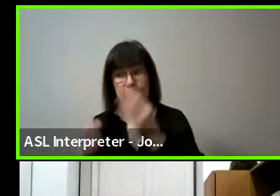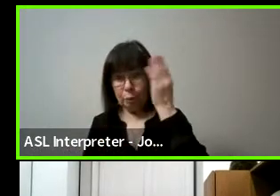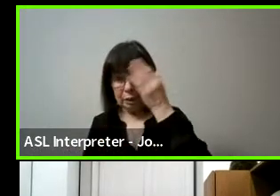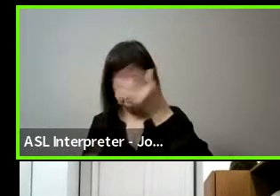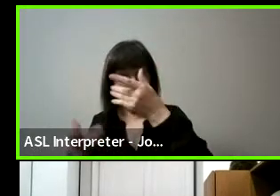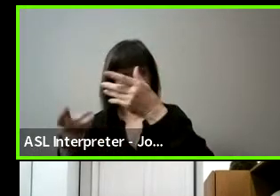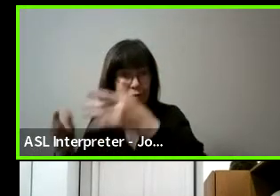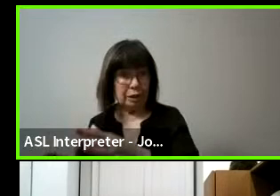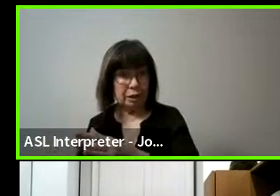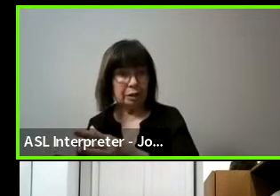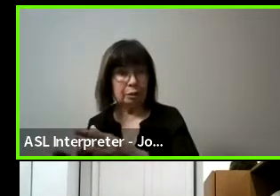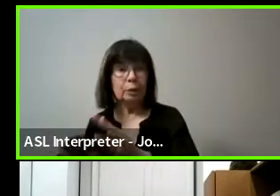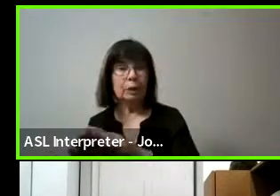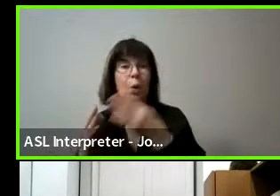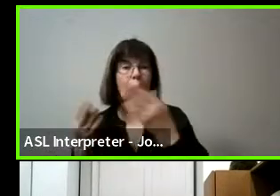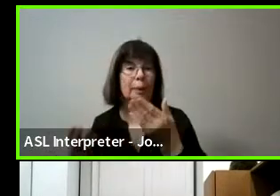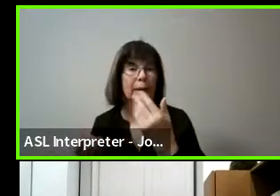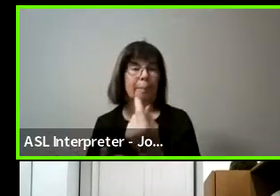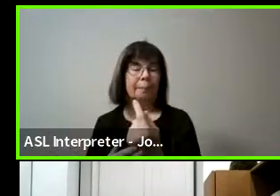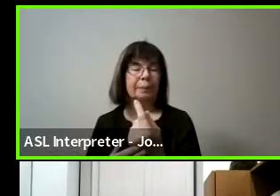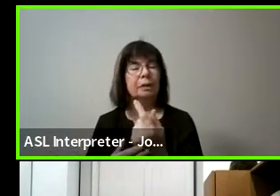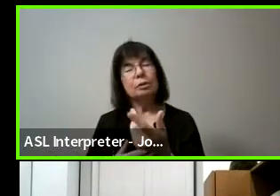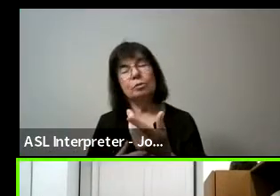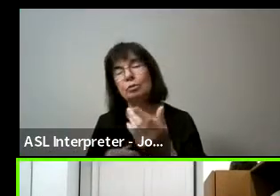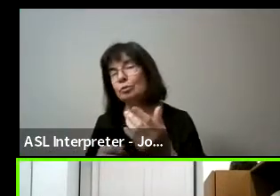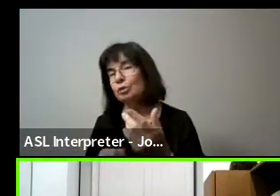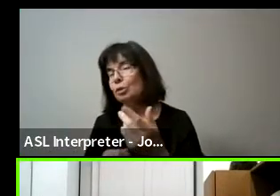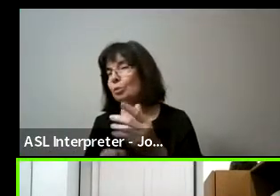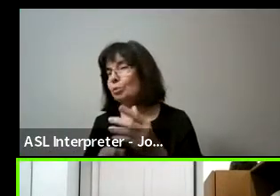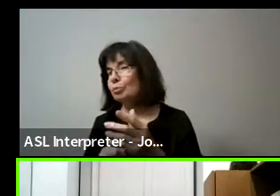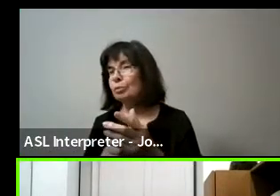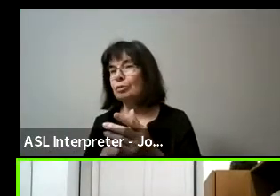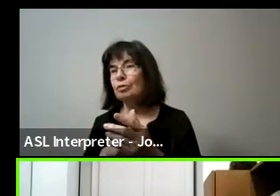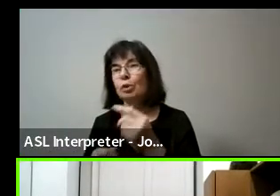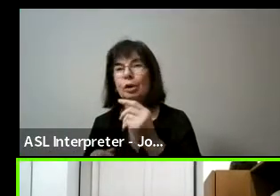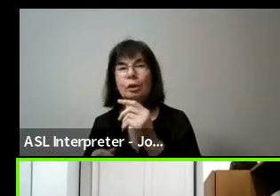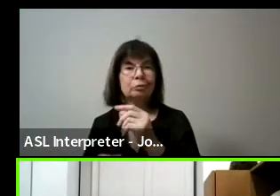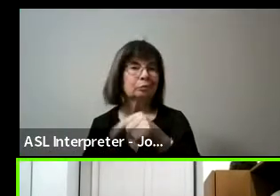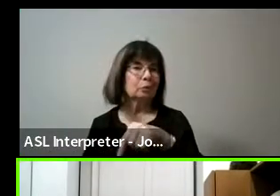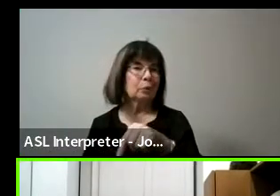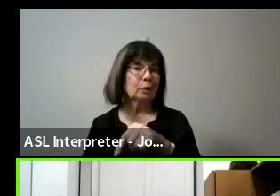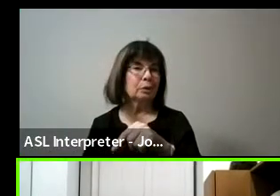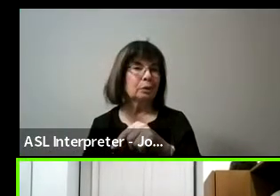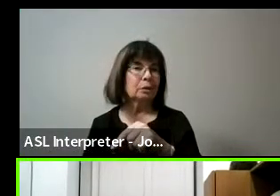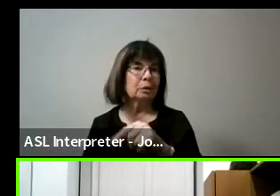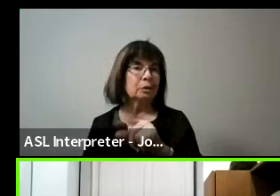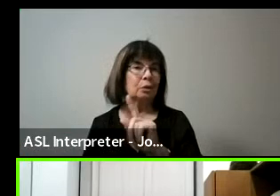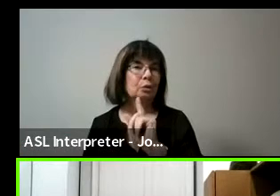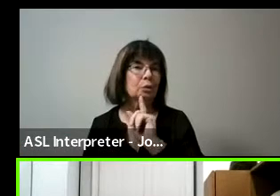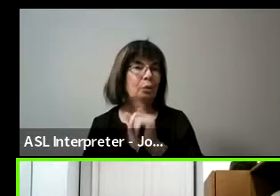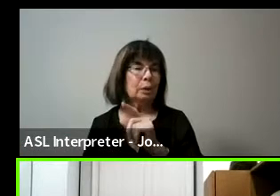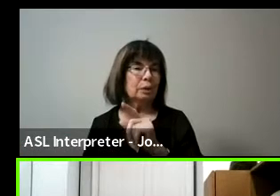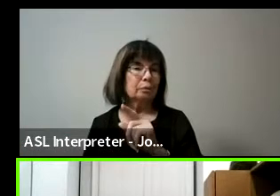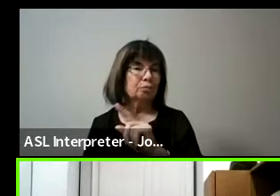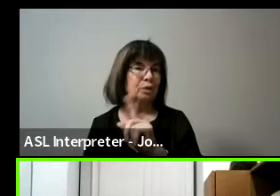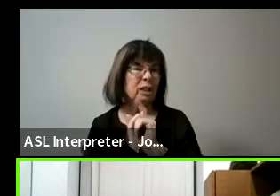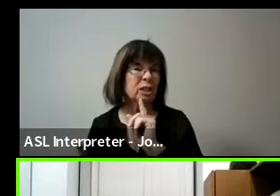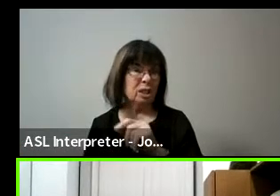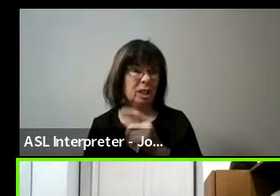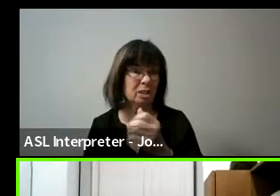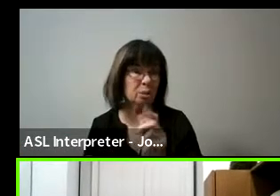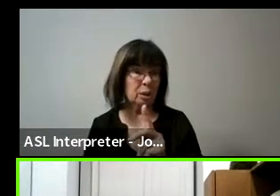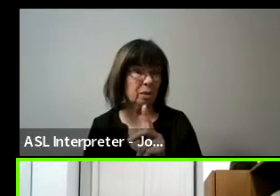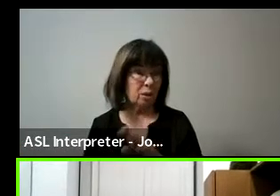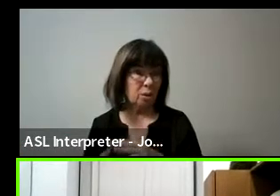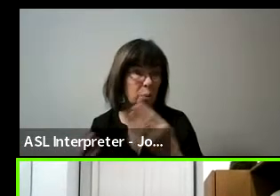to full-on Q&A to ask about all the impacts, all the things. Does that sound good for